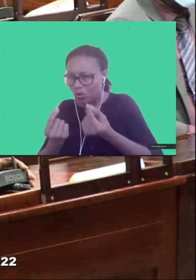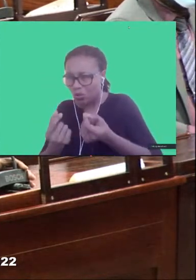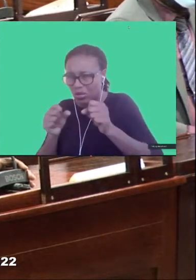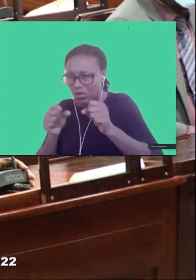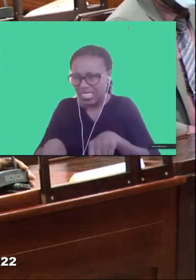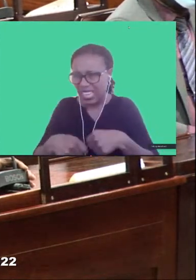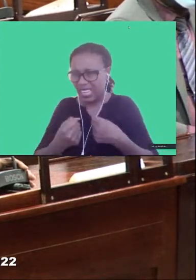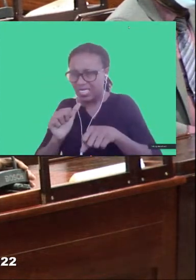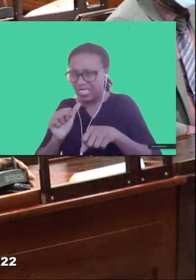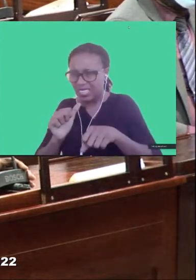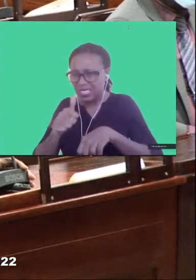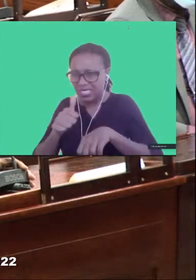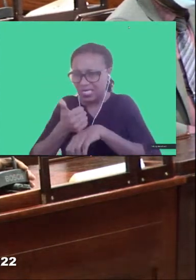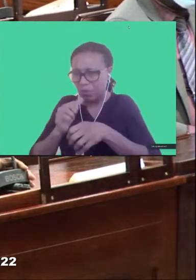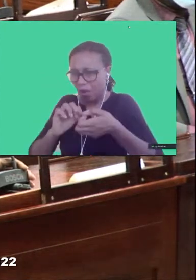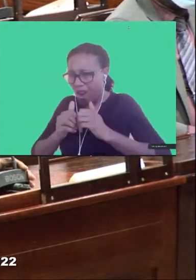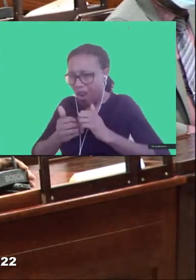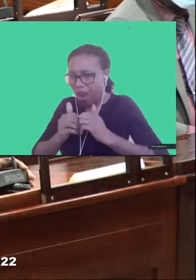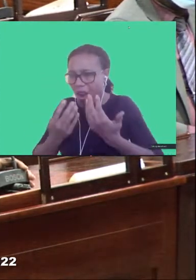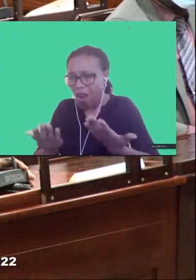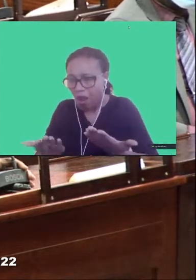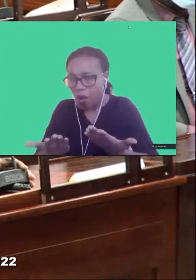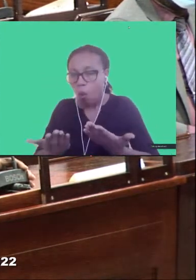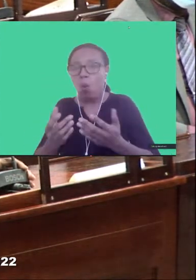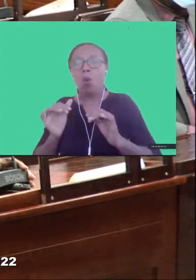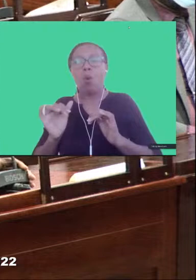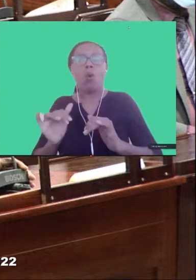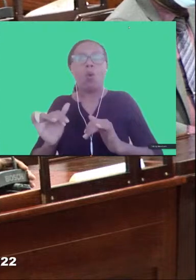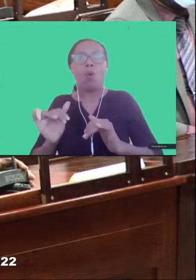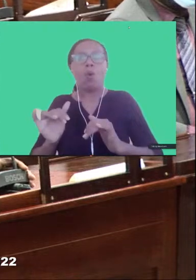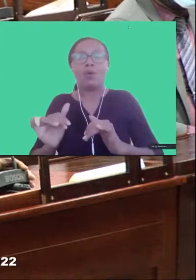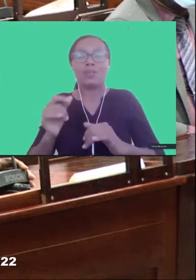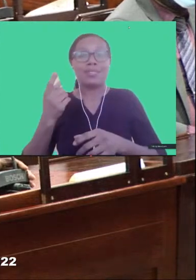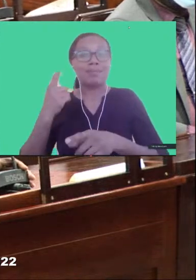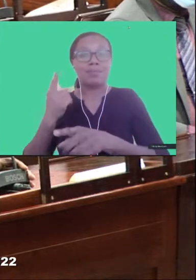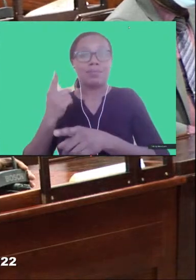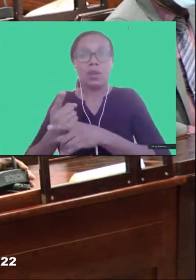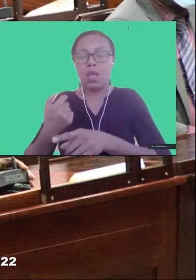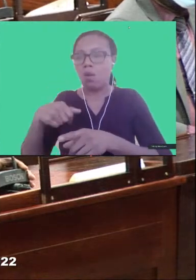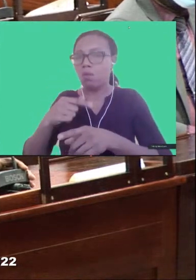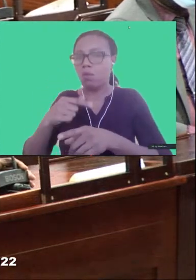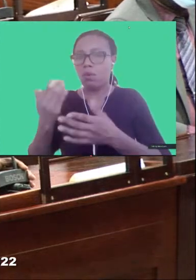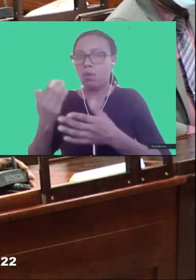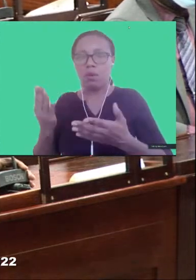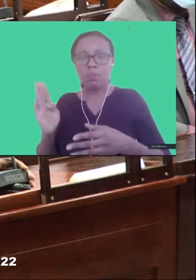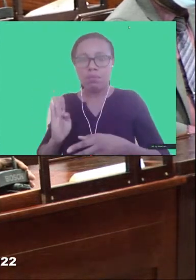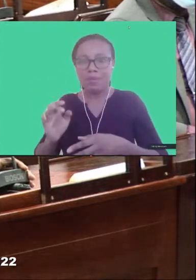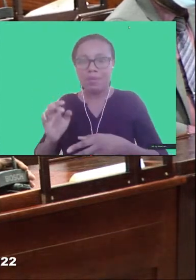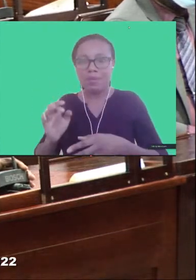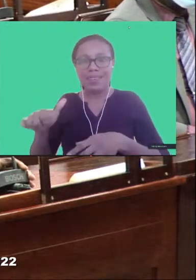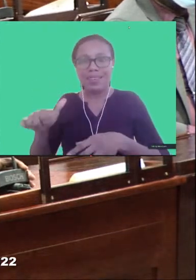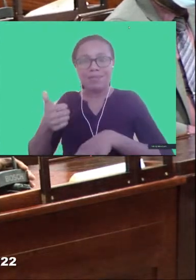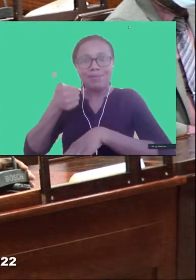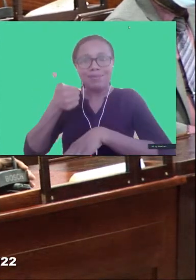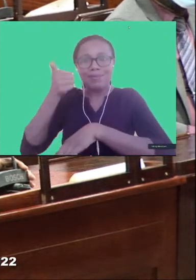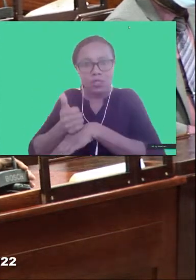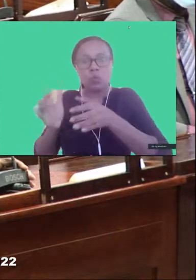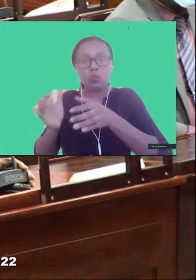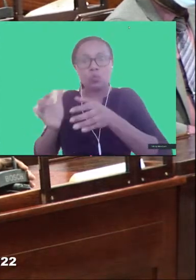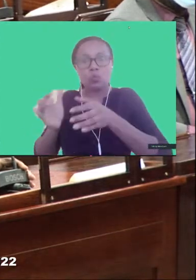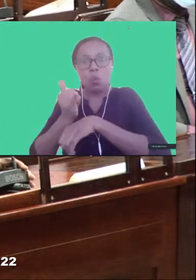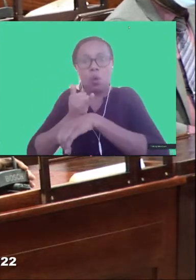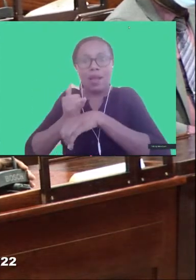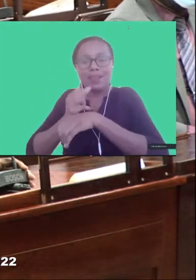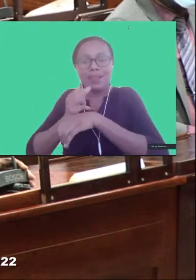a small island developing state. So are there any plans in your ministry to look at this as an alternative sector as well, to provide and